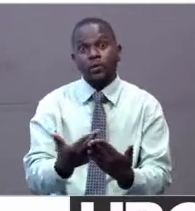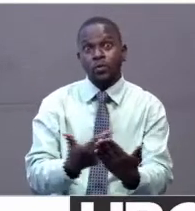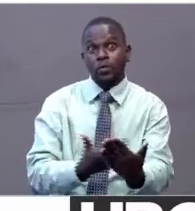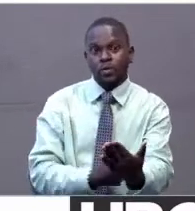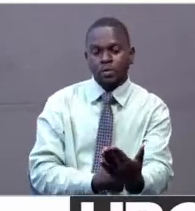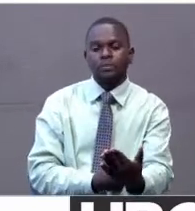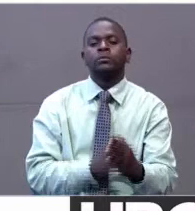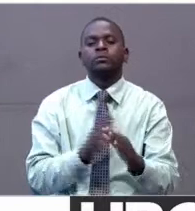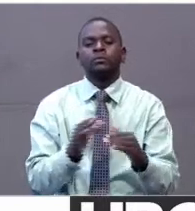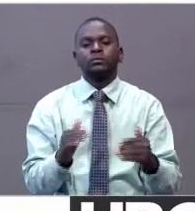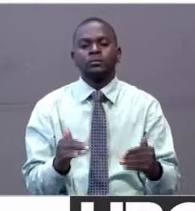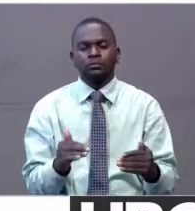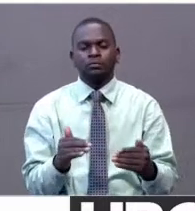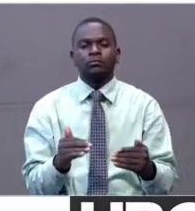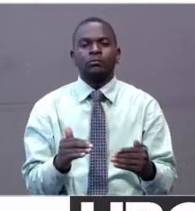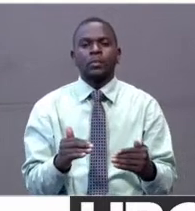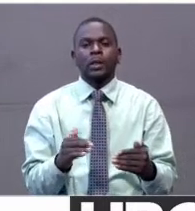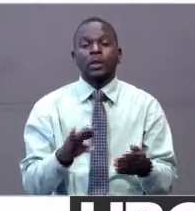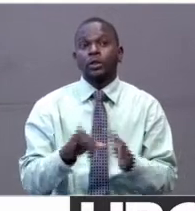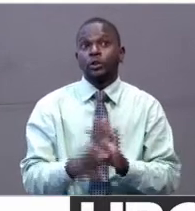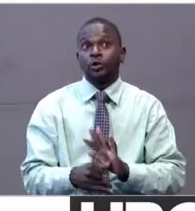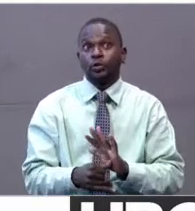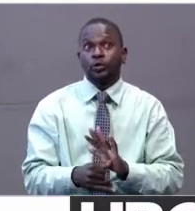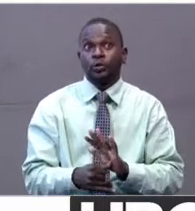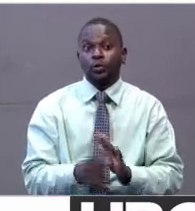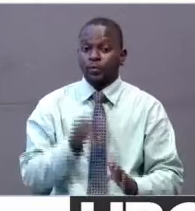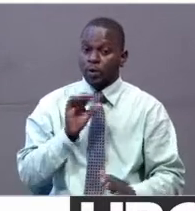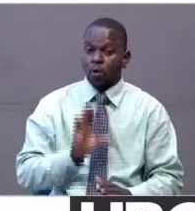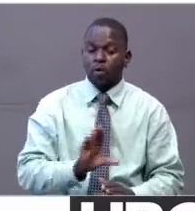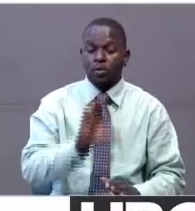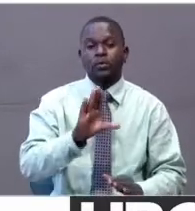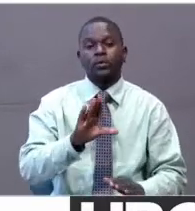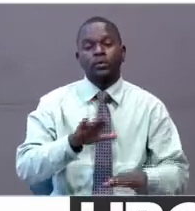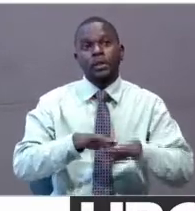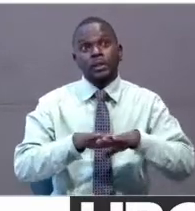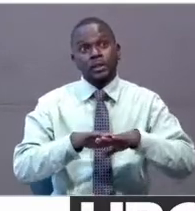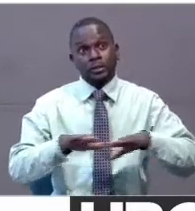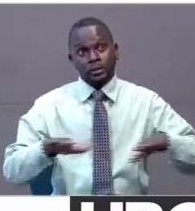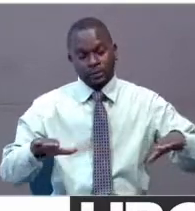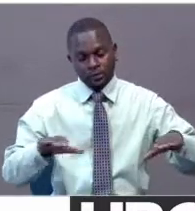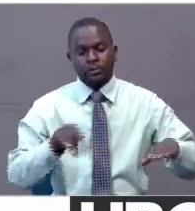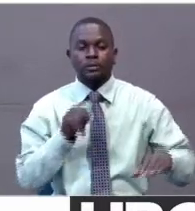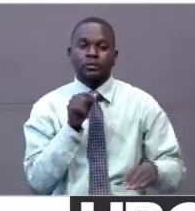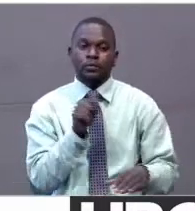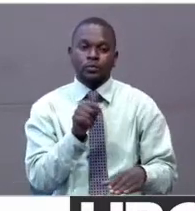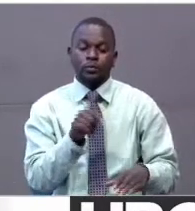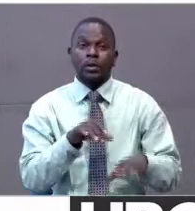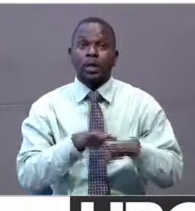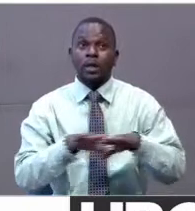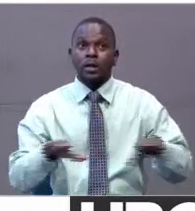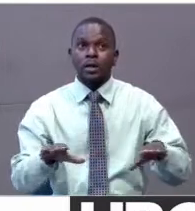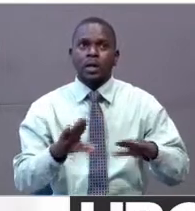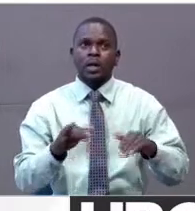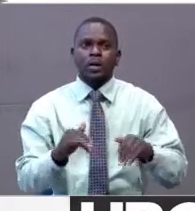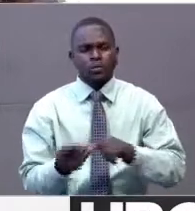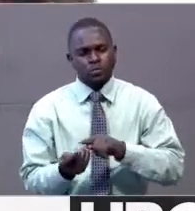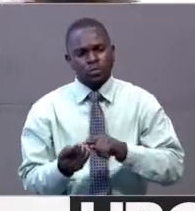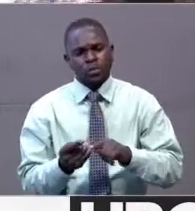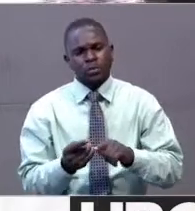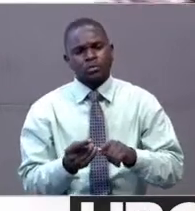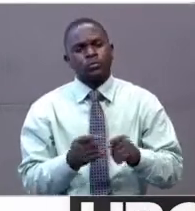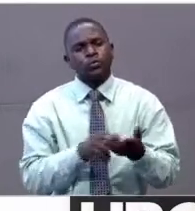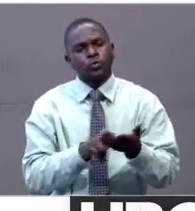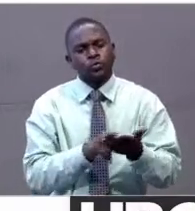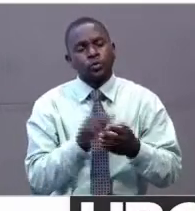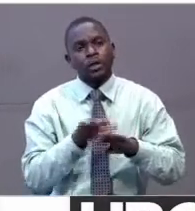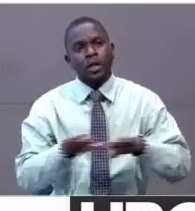the stand or on the ownership or and the occupants, how they came on that land, how